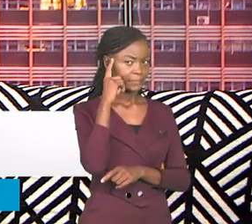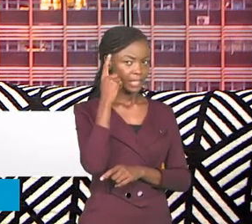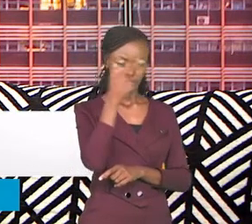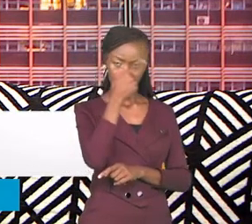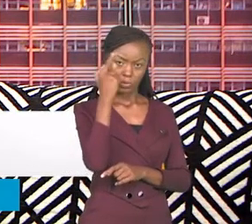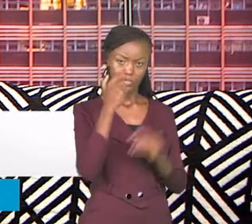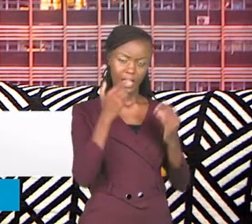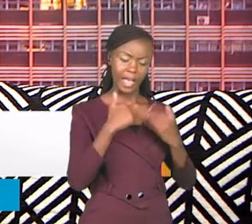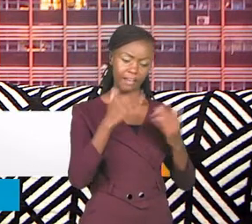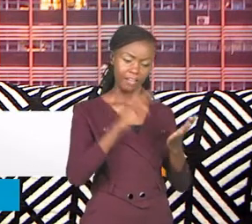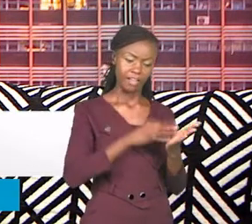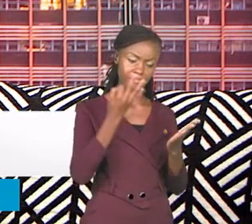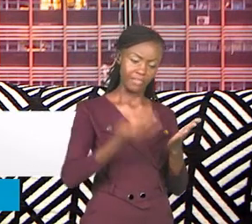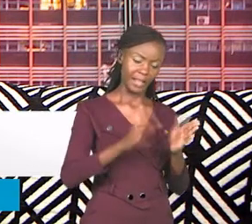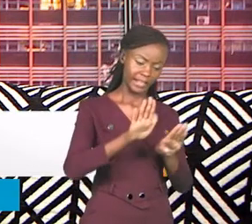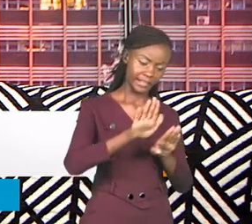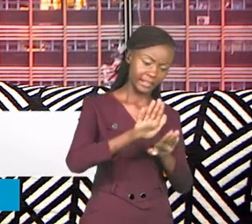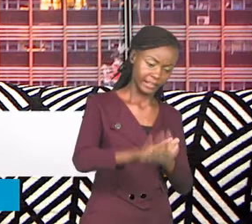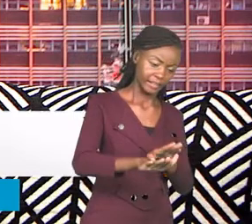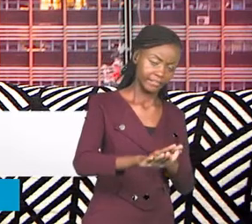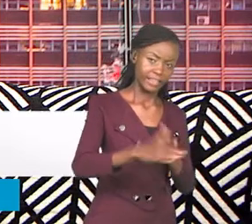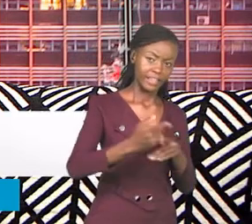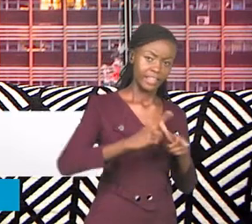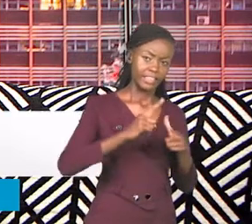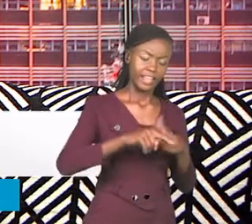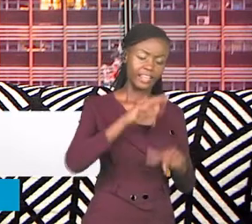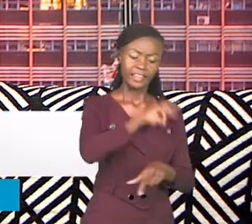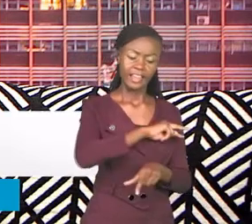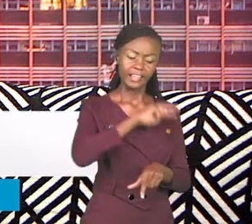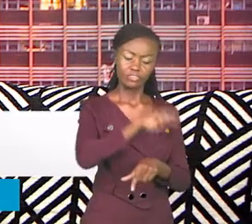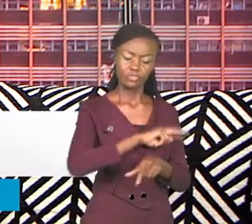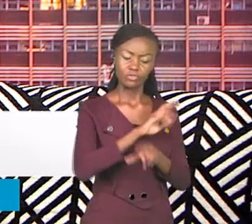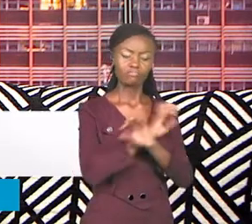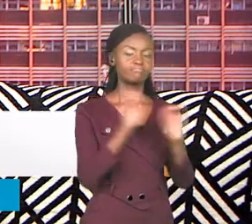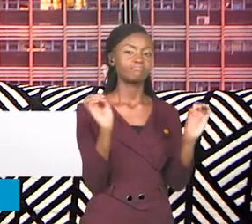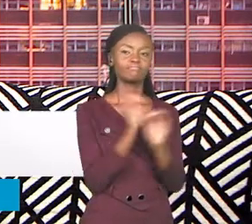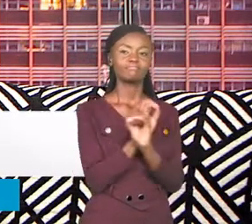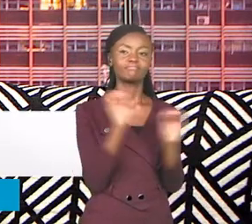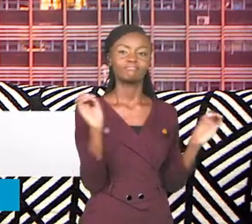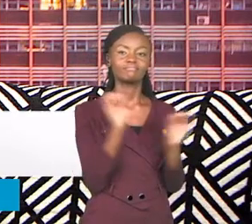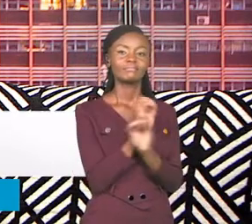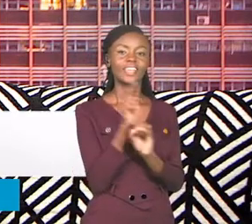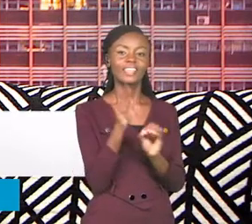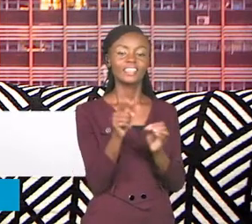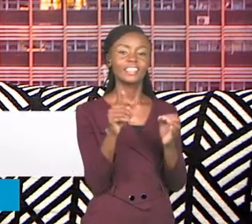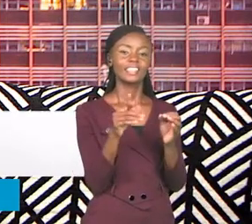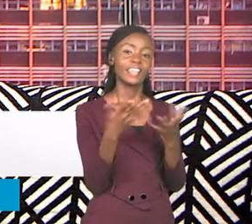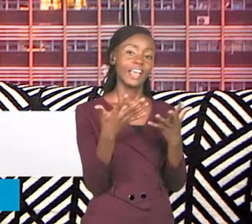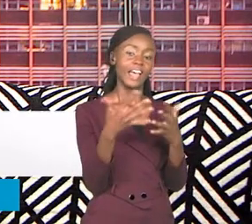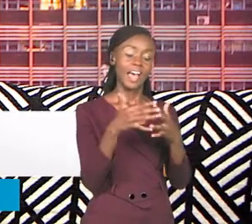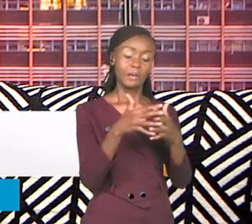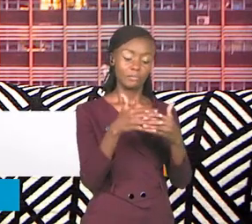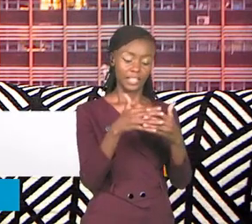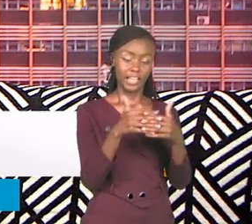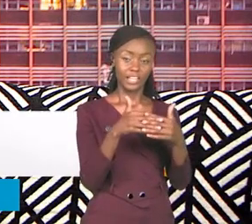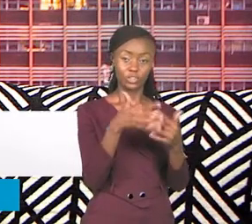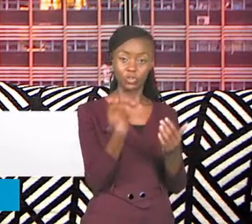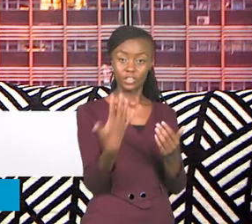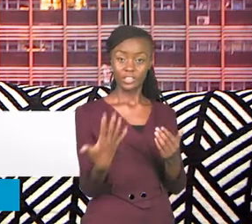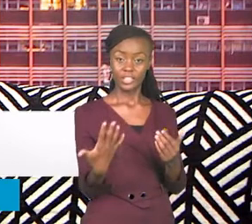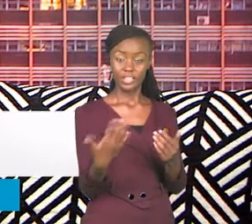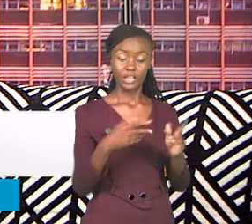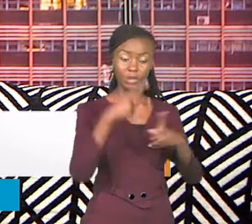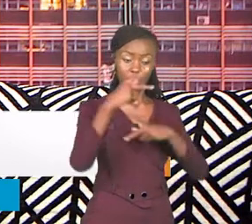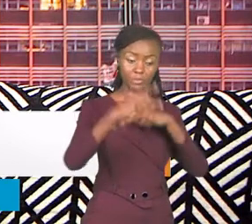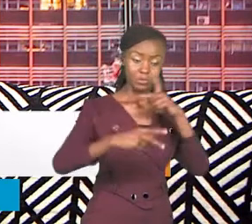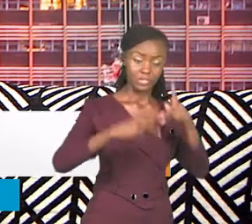A brake failure is not a very natural thing to happen. It is a mechanical thing, a process,